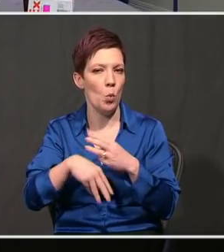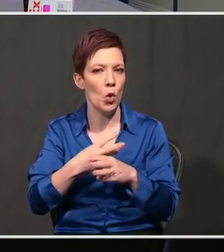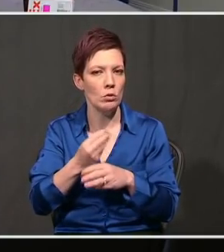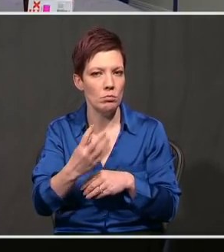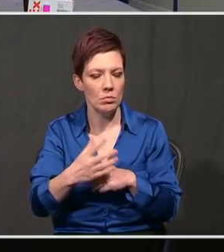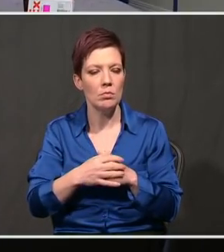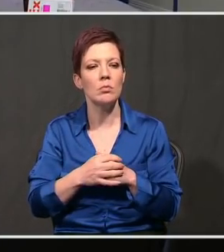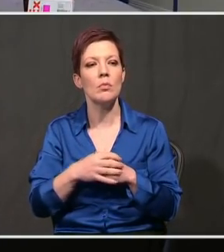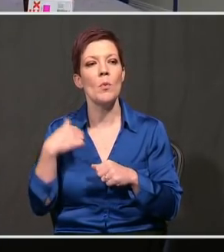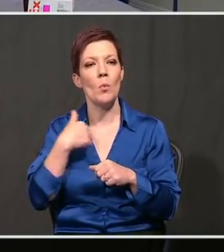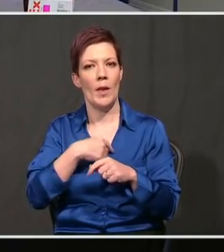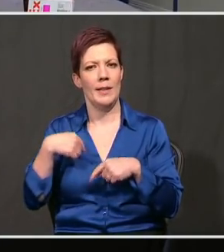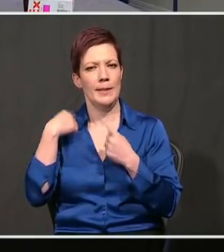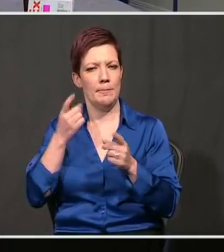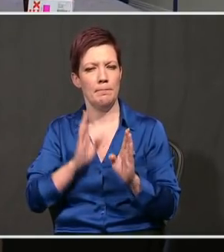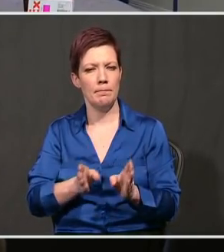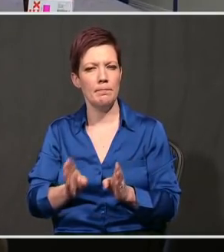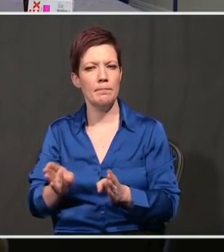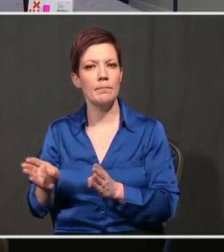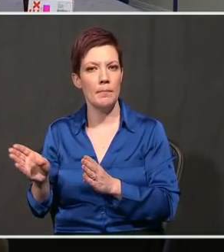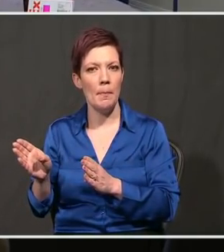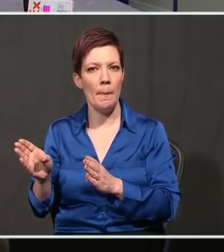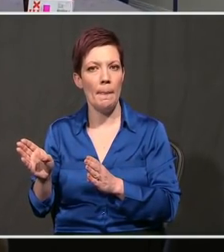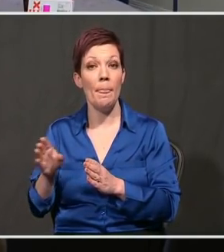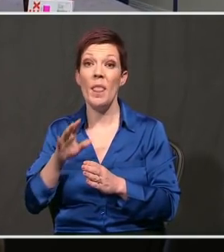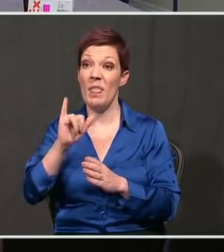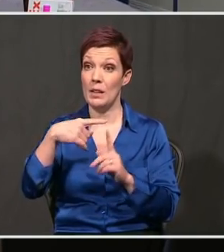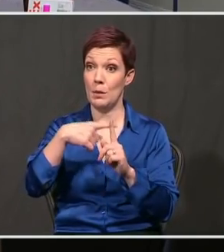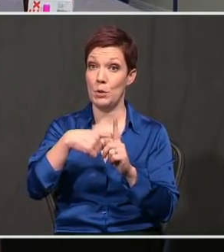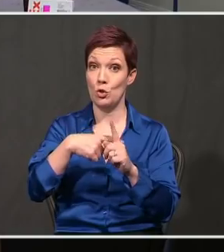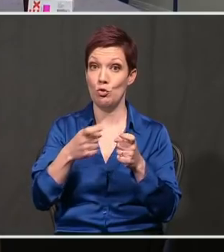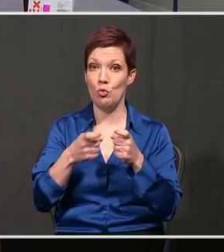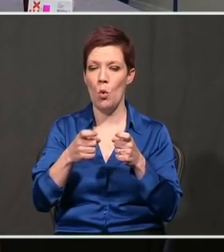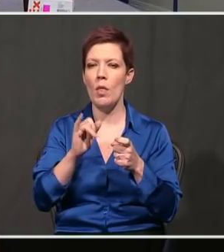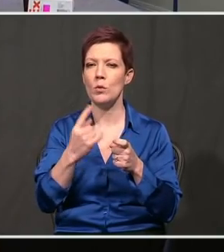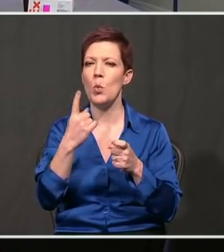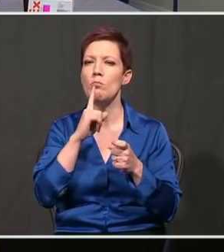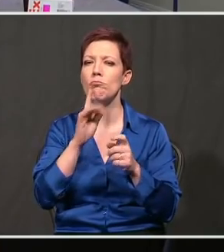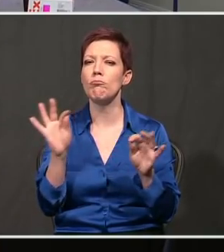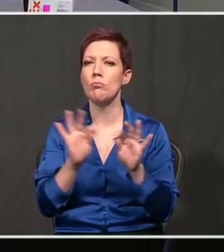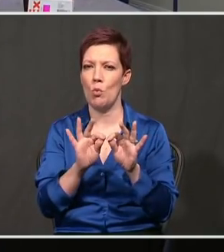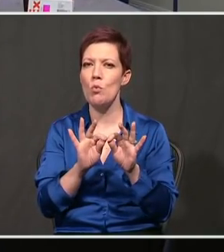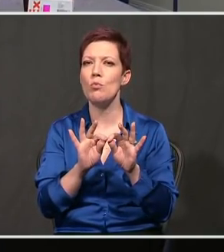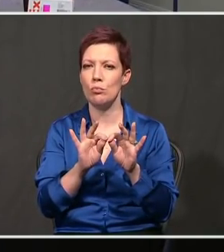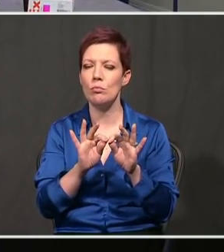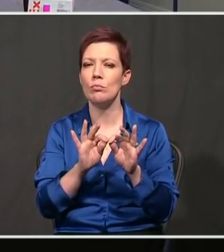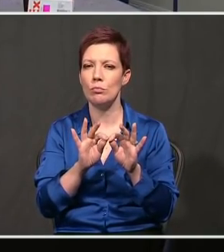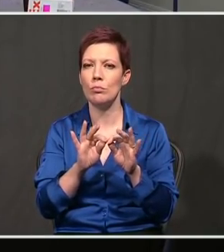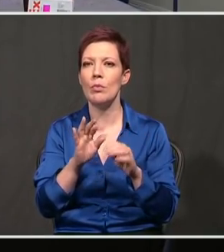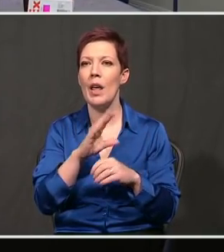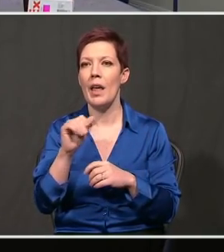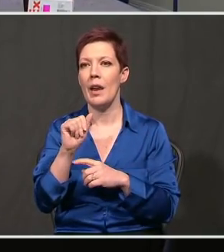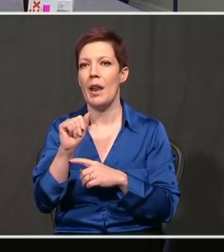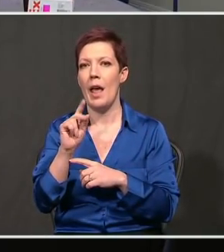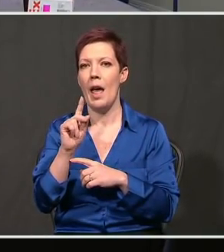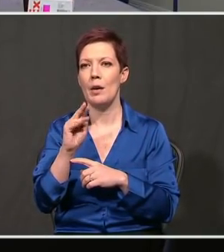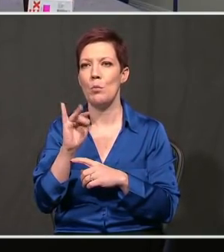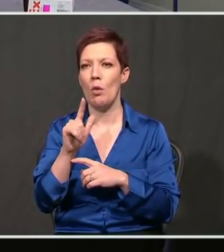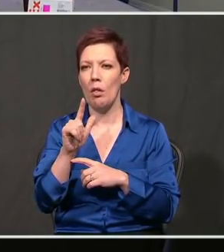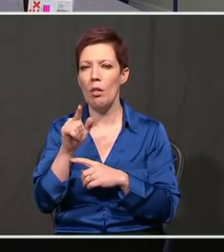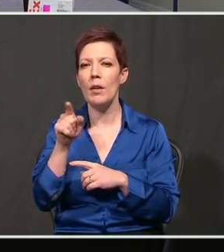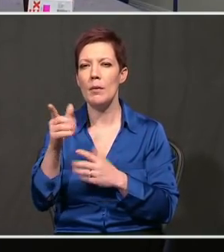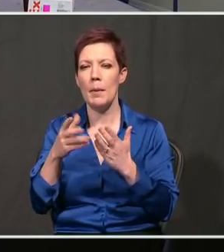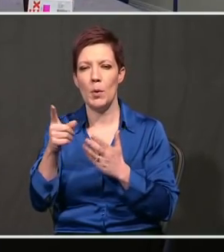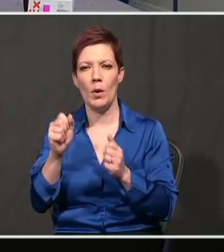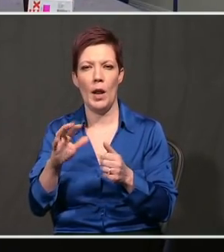we've been doing to get ready for this. I think temperature control is something that's very, very important. We can talk about perhaps Admiral Jarre in the next segment.